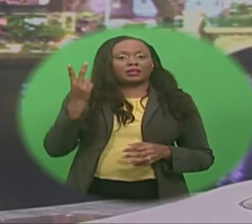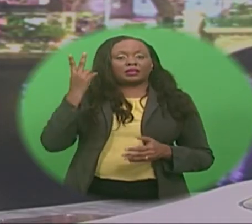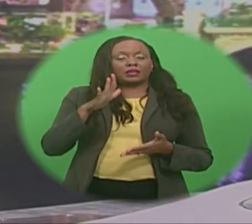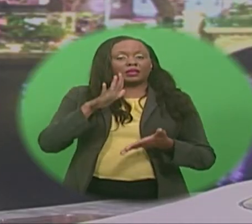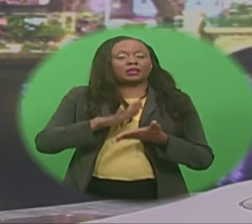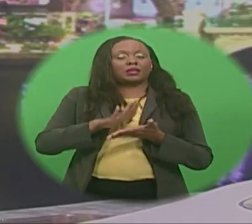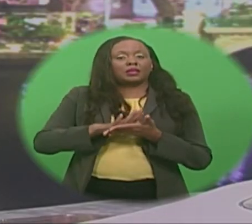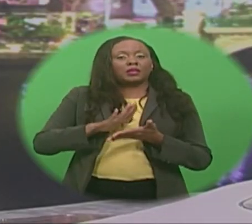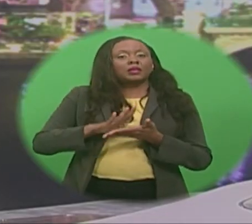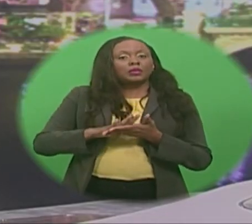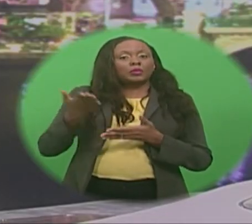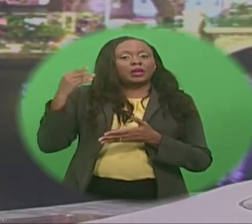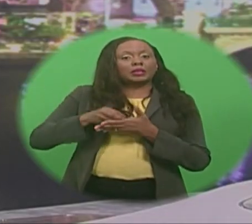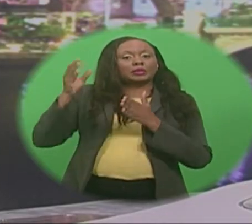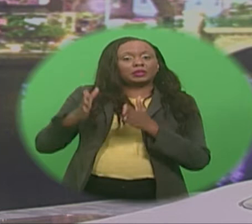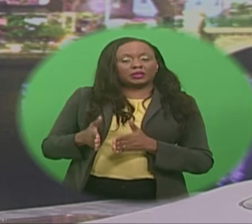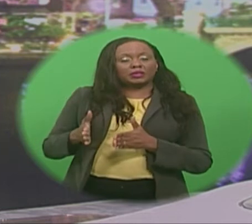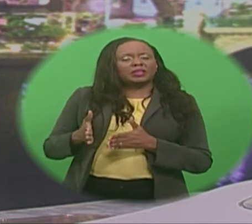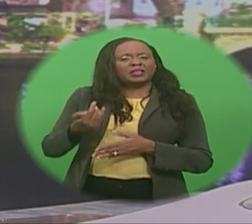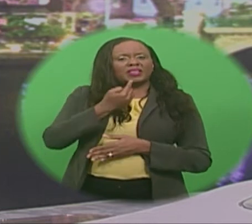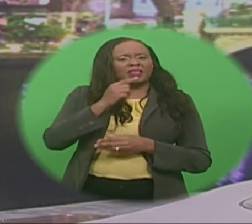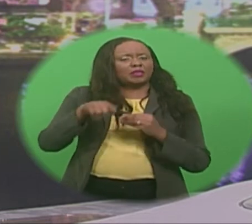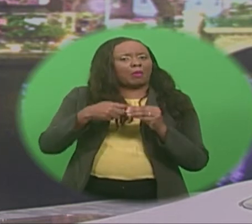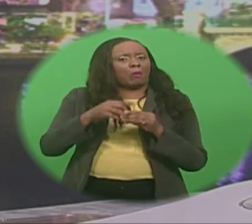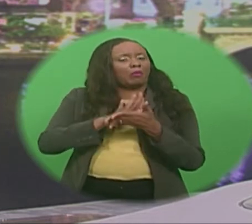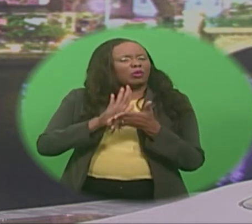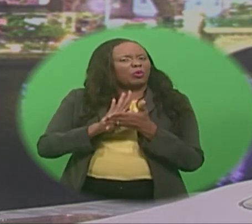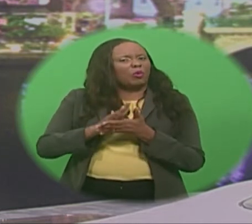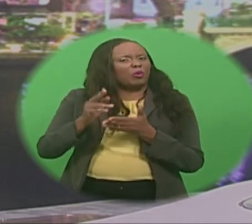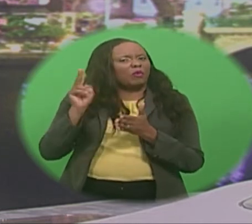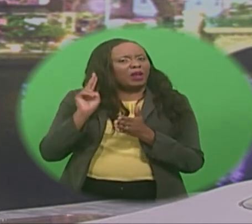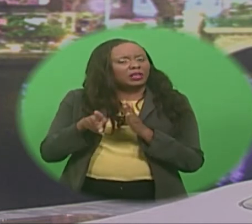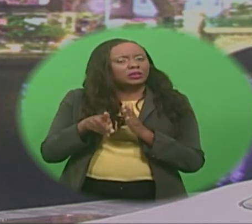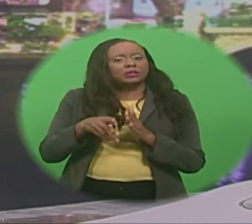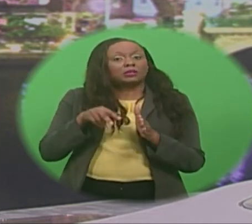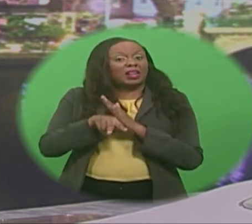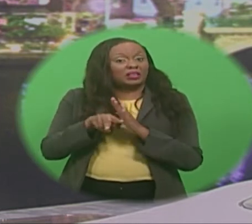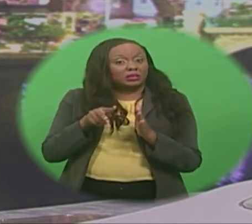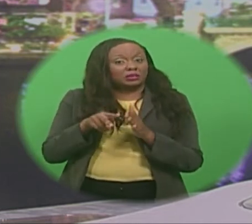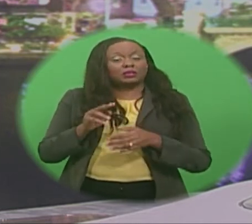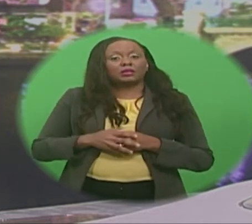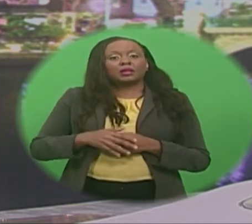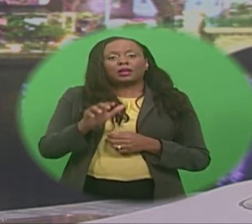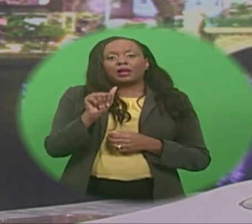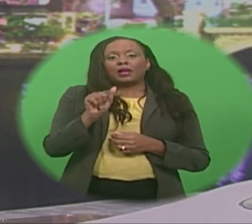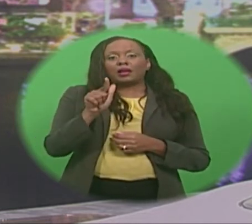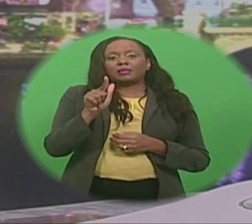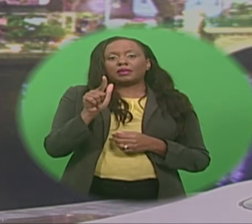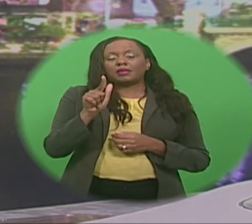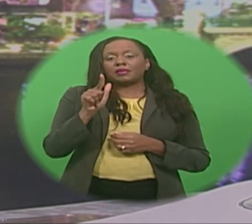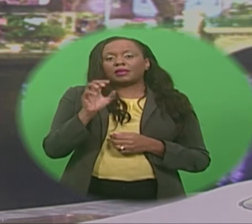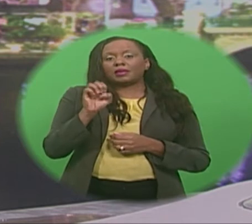school alumni is taking the problem of school violence seriously. President of the Alexandra Old Scholars Association, Felicia